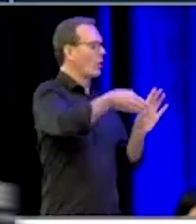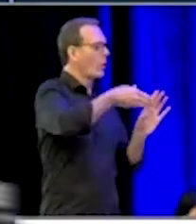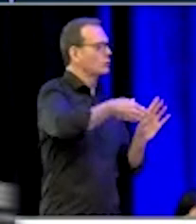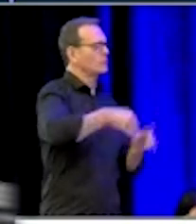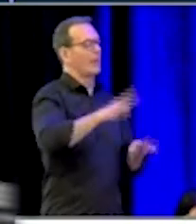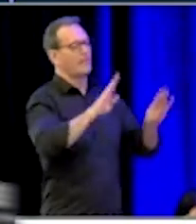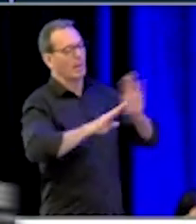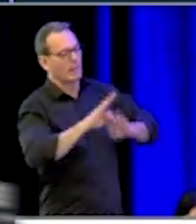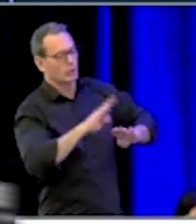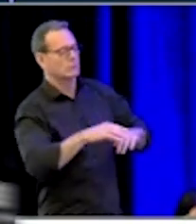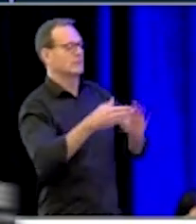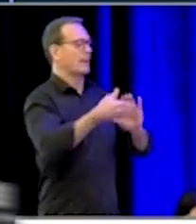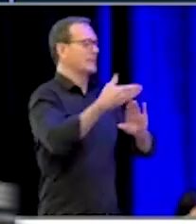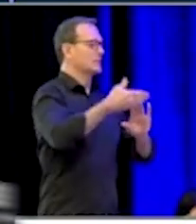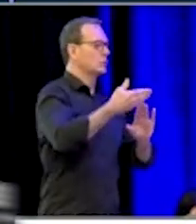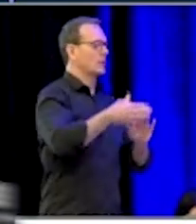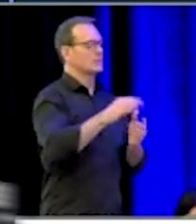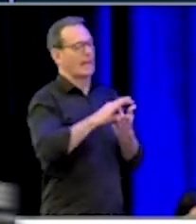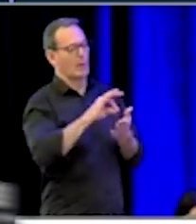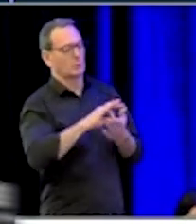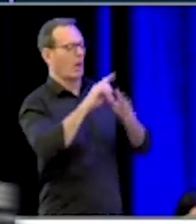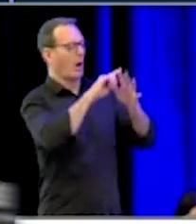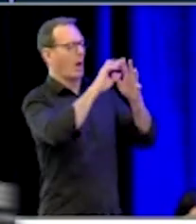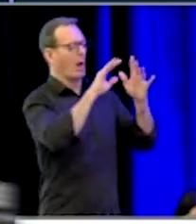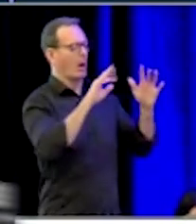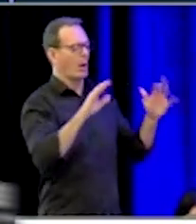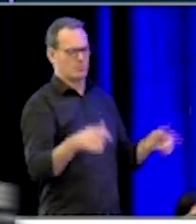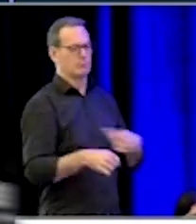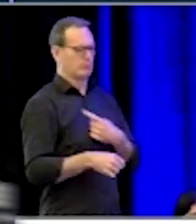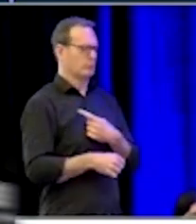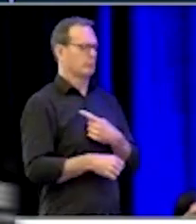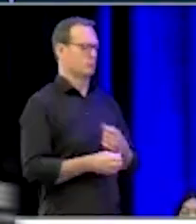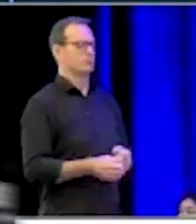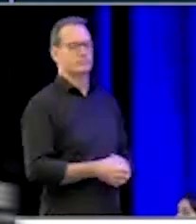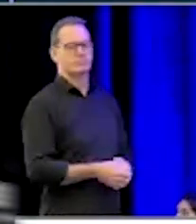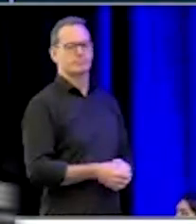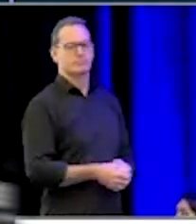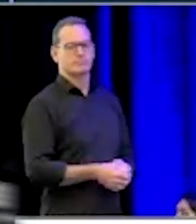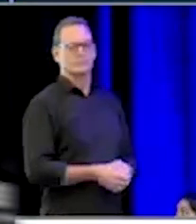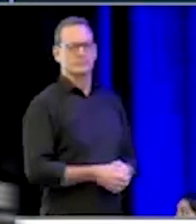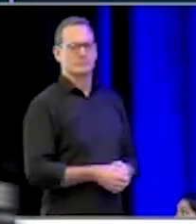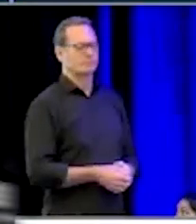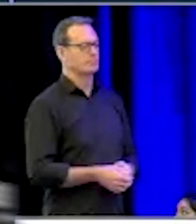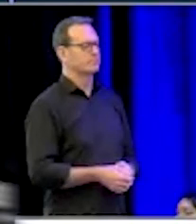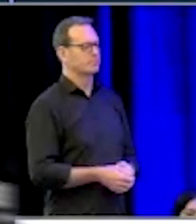biology, administration, accounting, and the list goes on. Next slide, please.